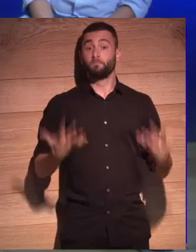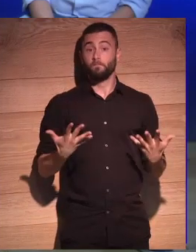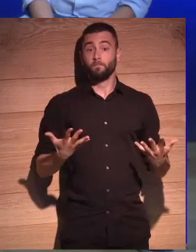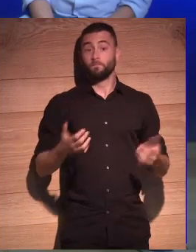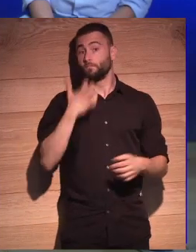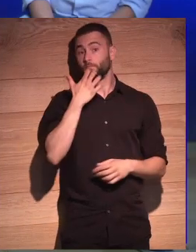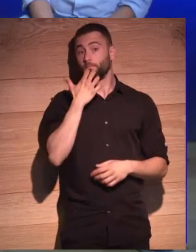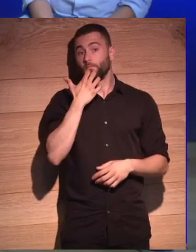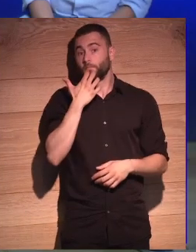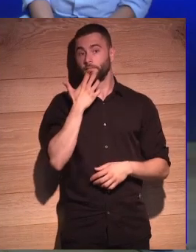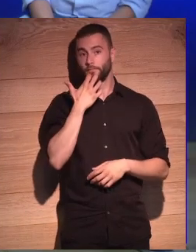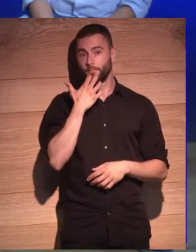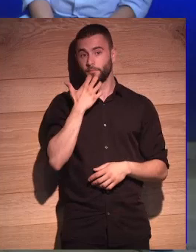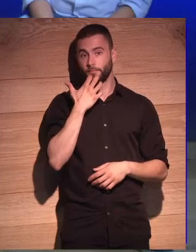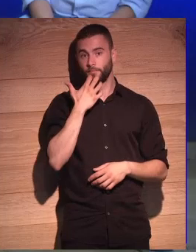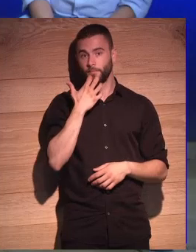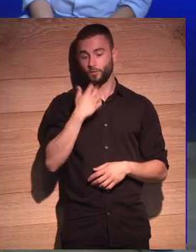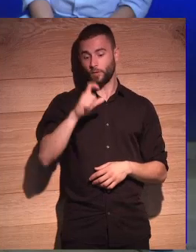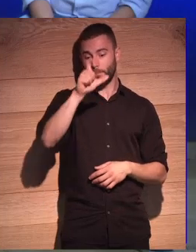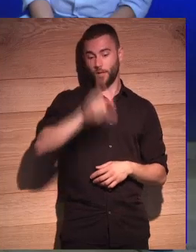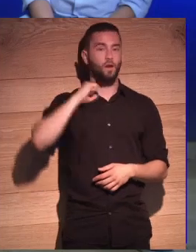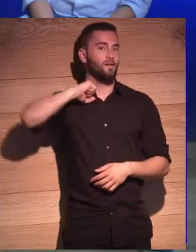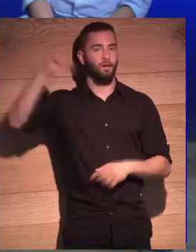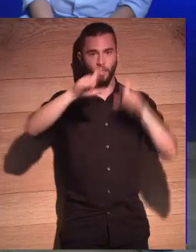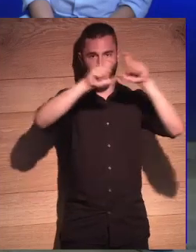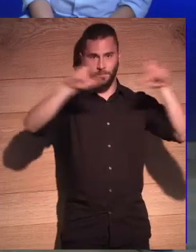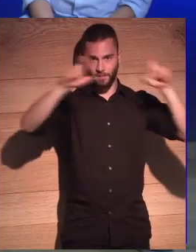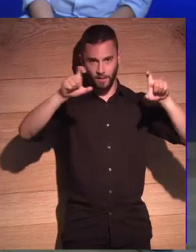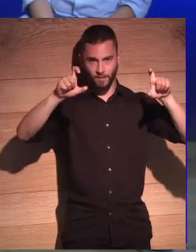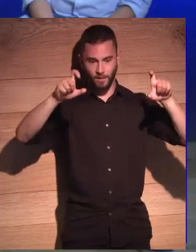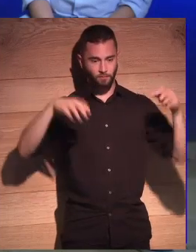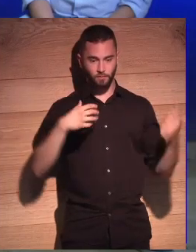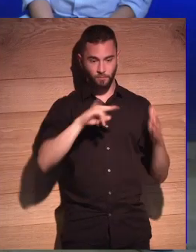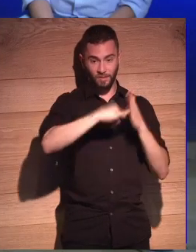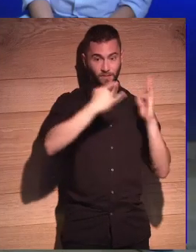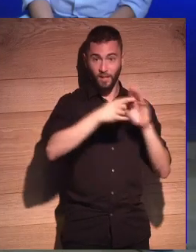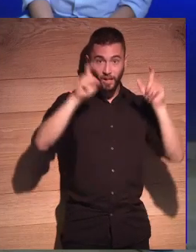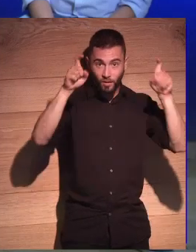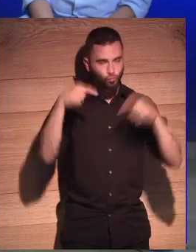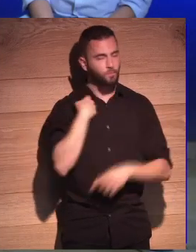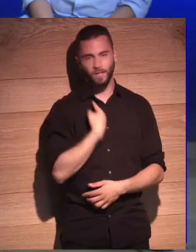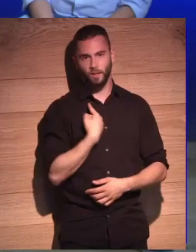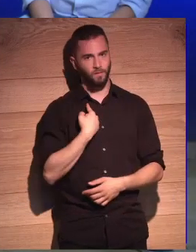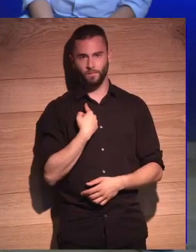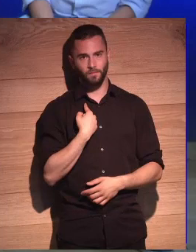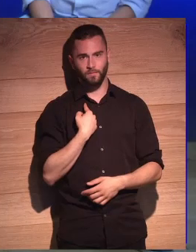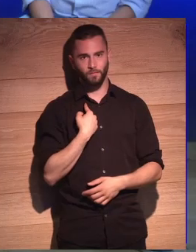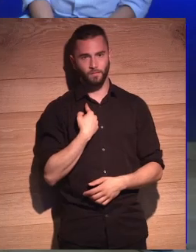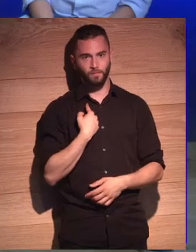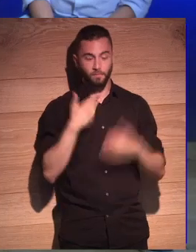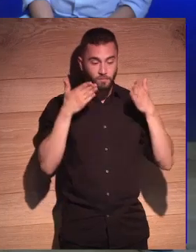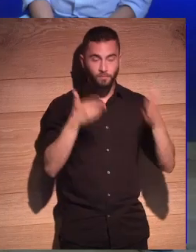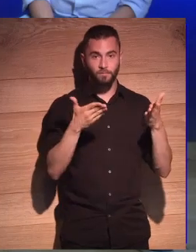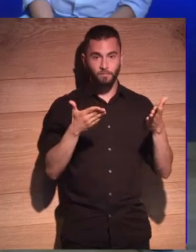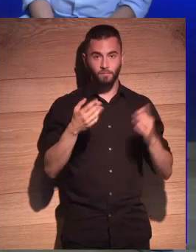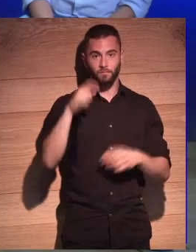transform people. So when you give in to the companies and you hear them, you listen to them when